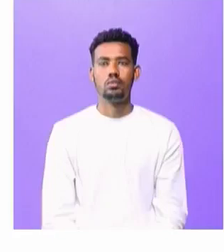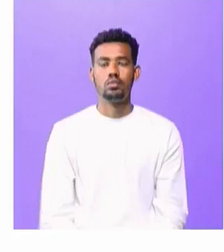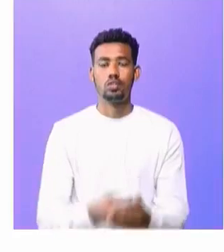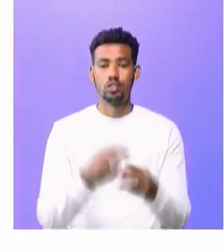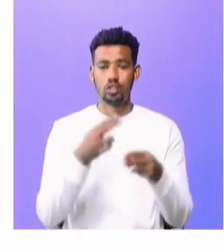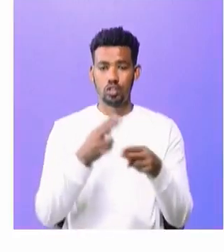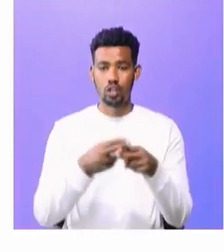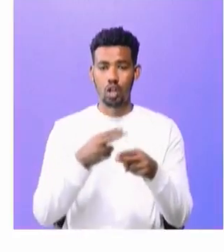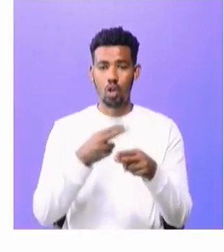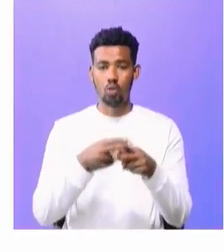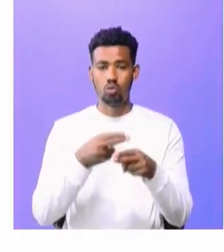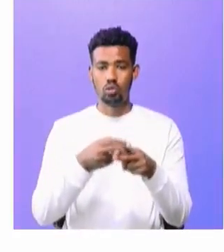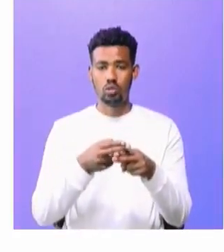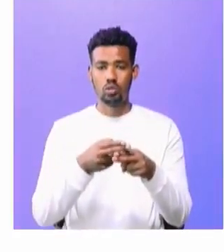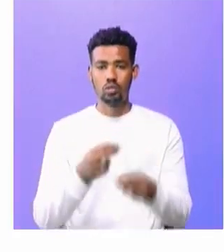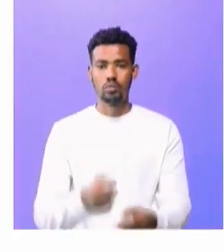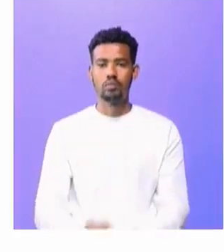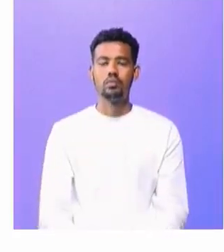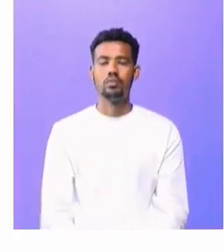nouns